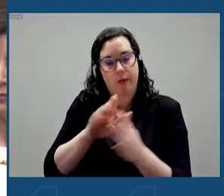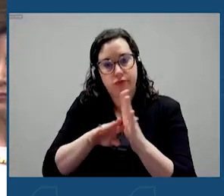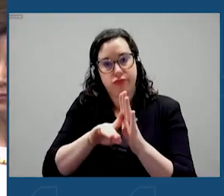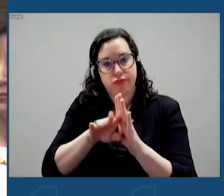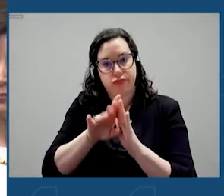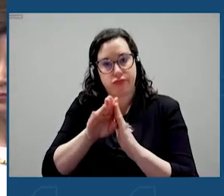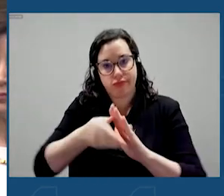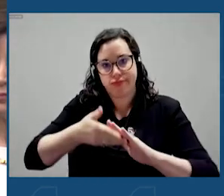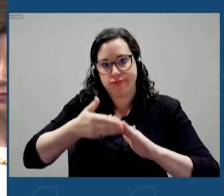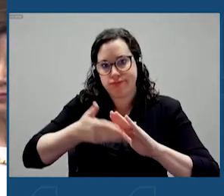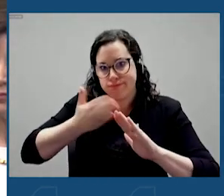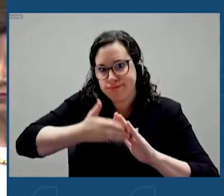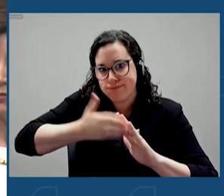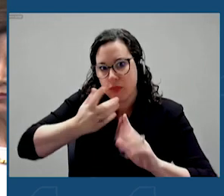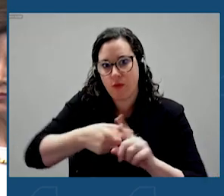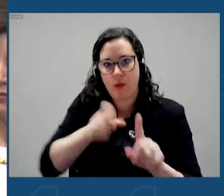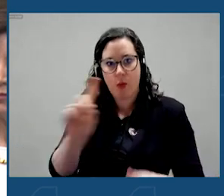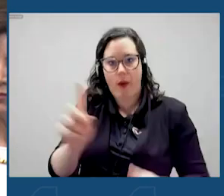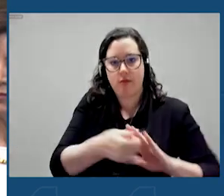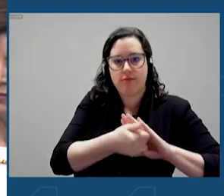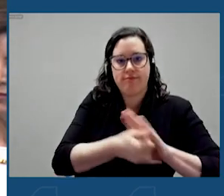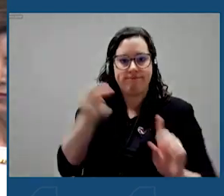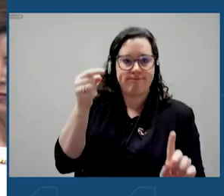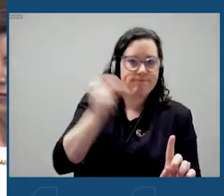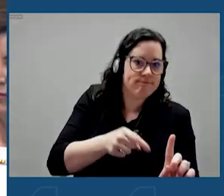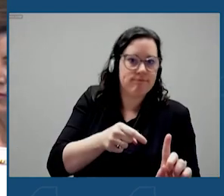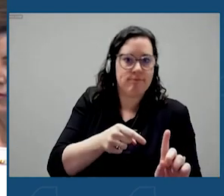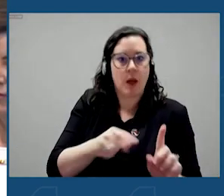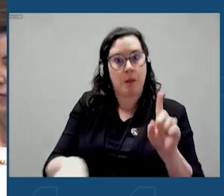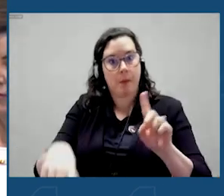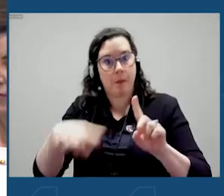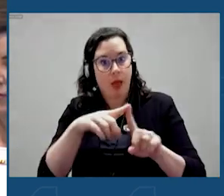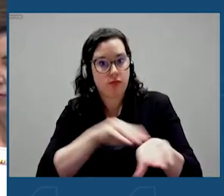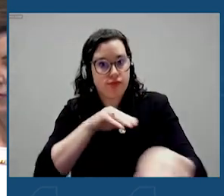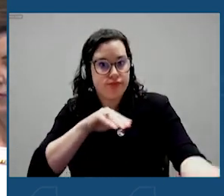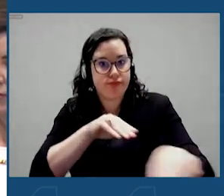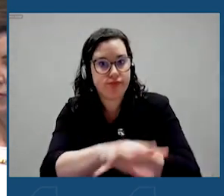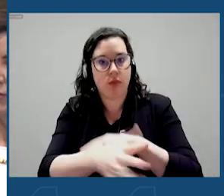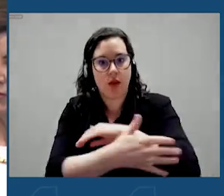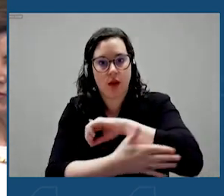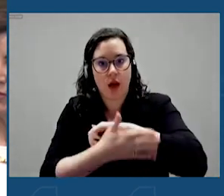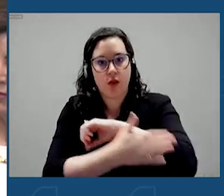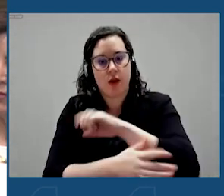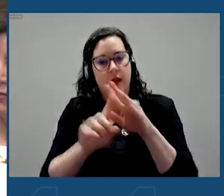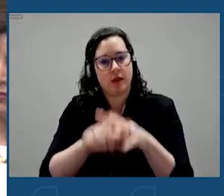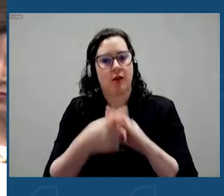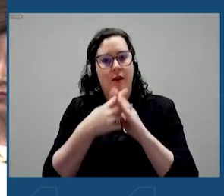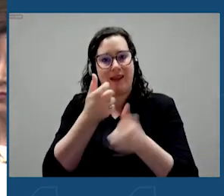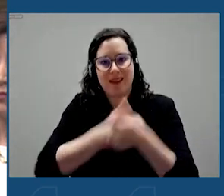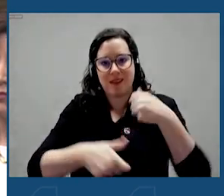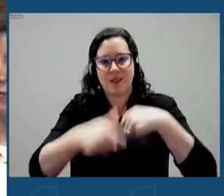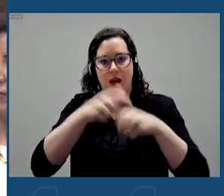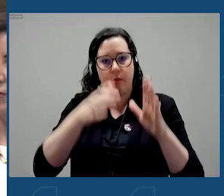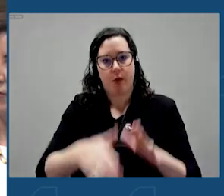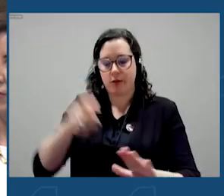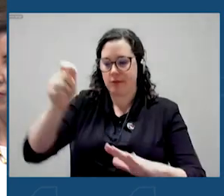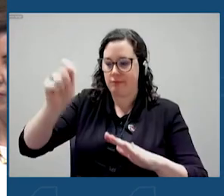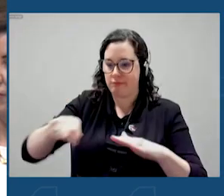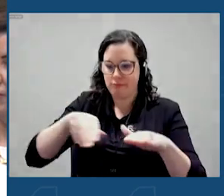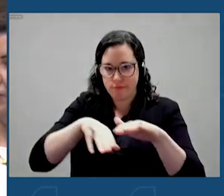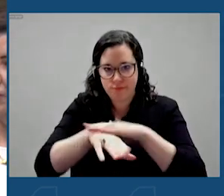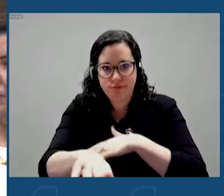York State is the economic engine of this country, and it starts one swipe at a time and one train at a time,